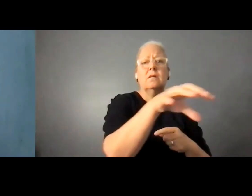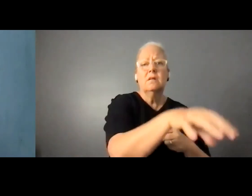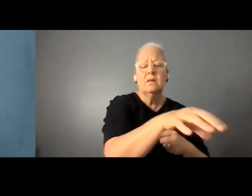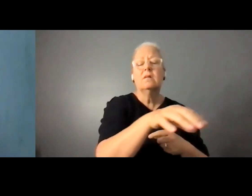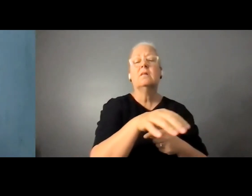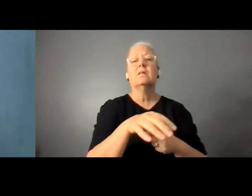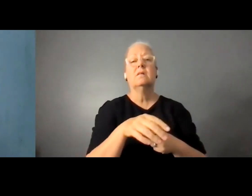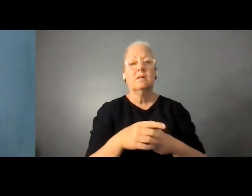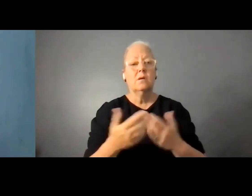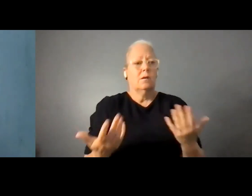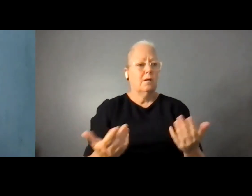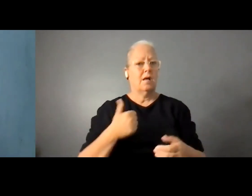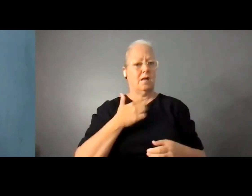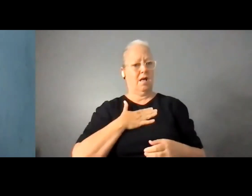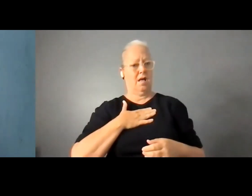our needs,